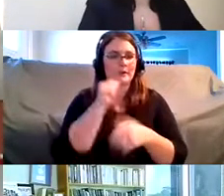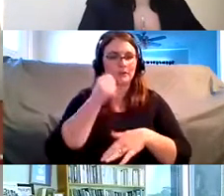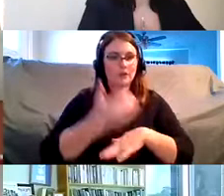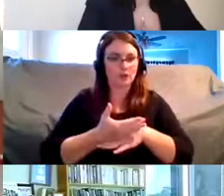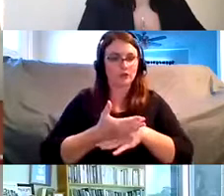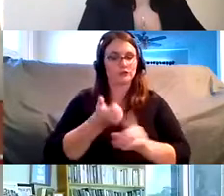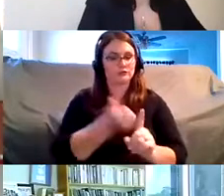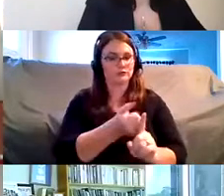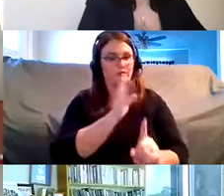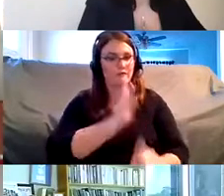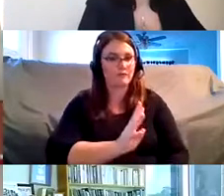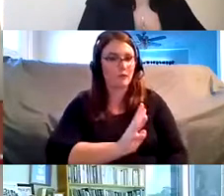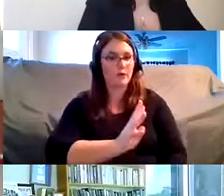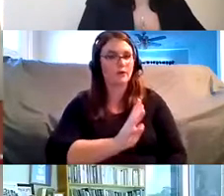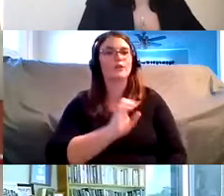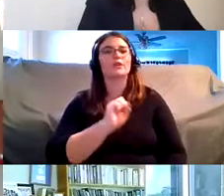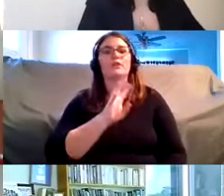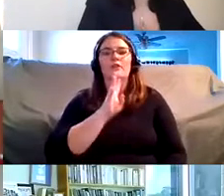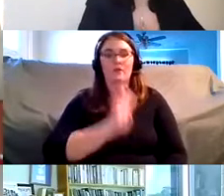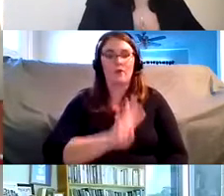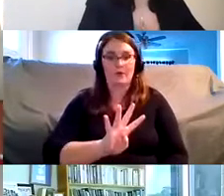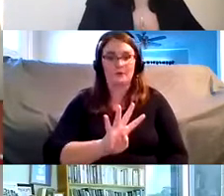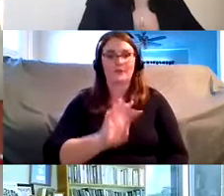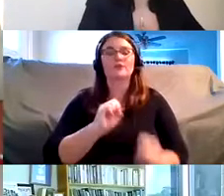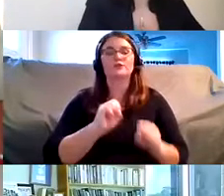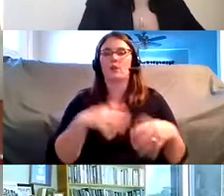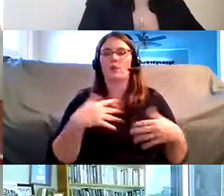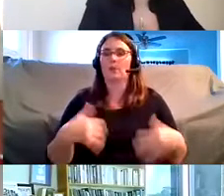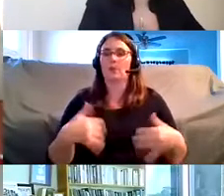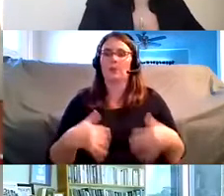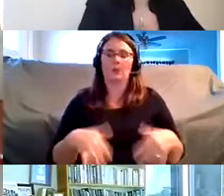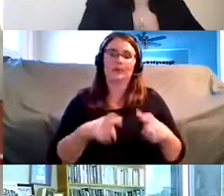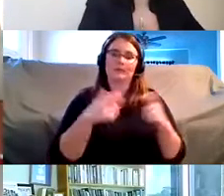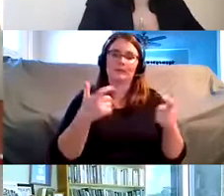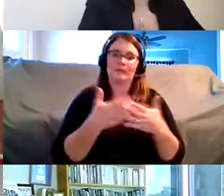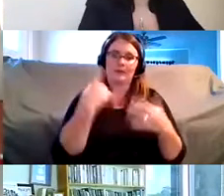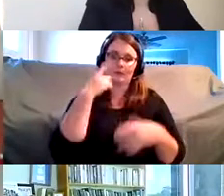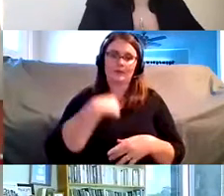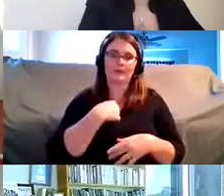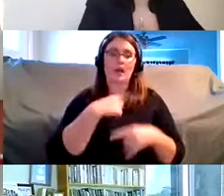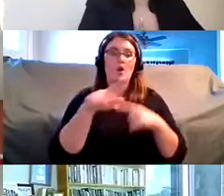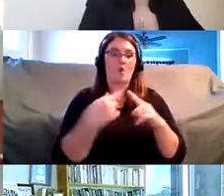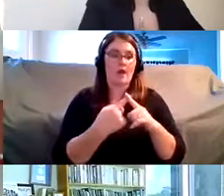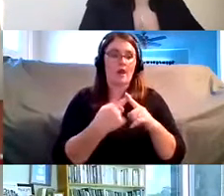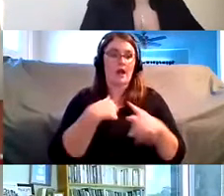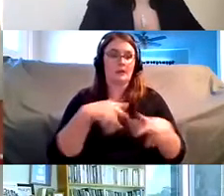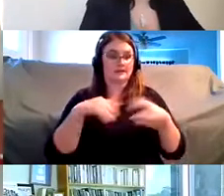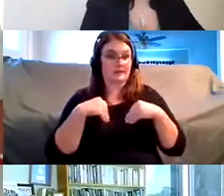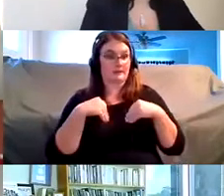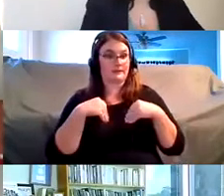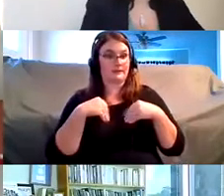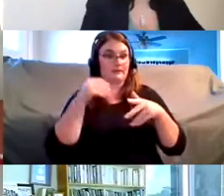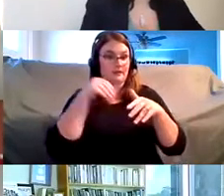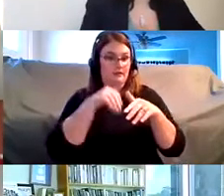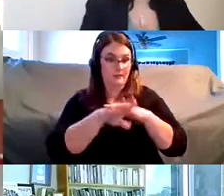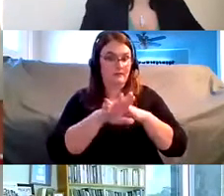the big moment for me. And as soon as I got in, it was totally different than I thought,